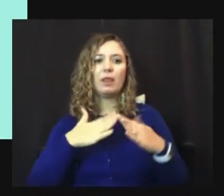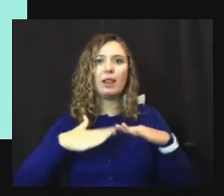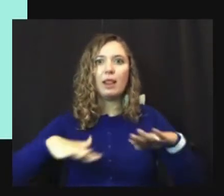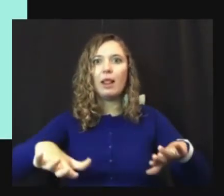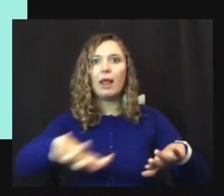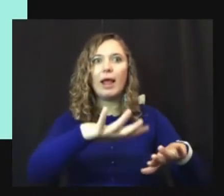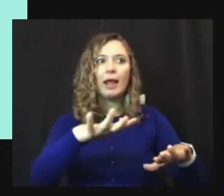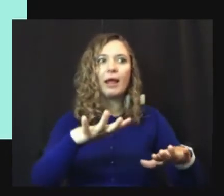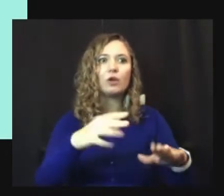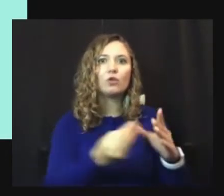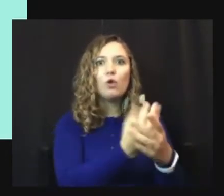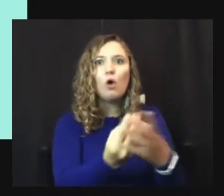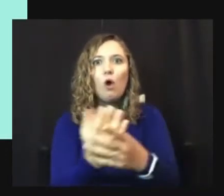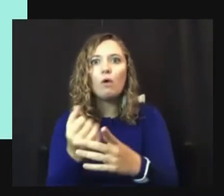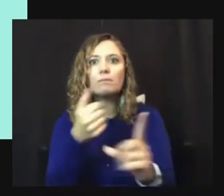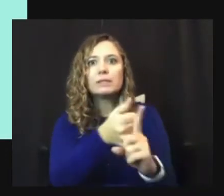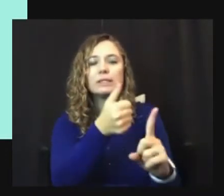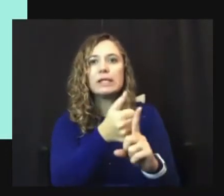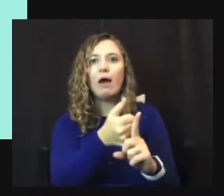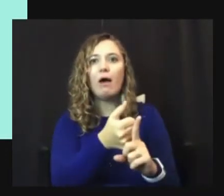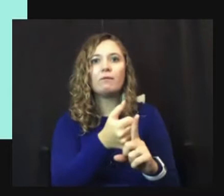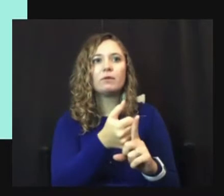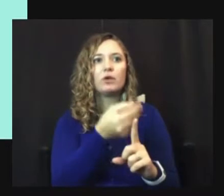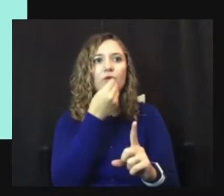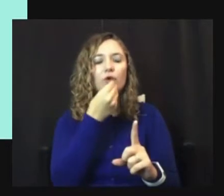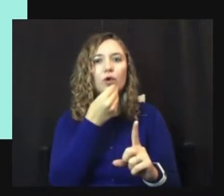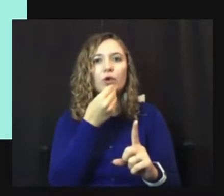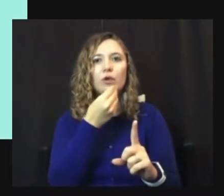But no one is independent.